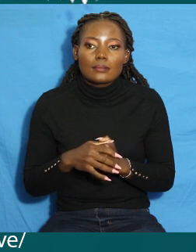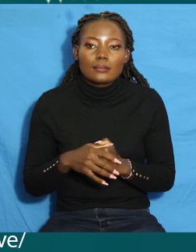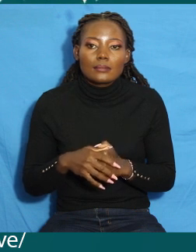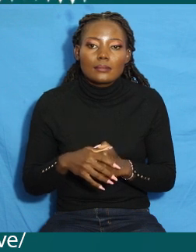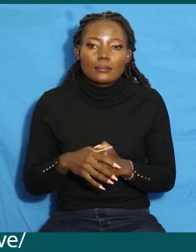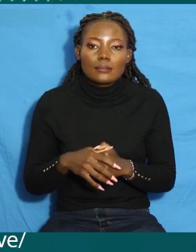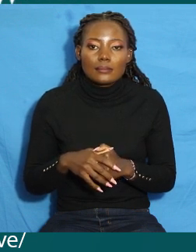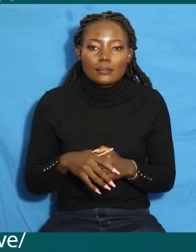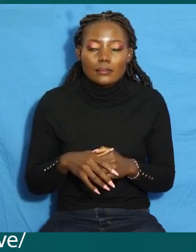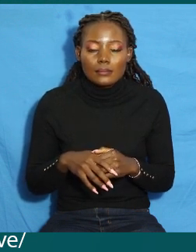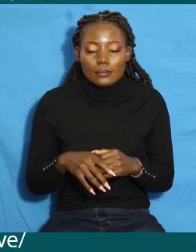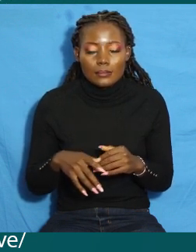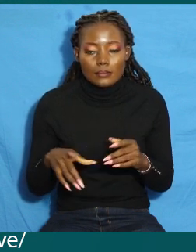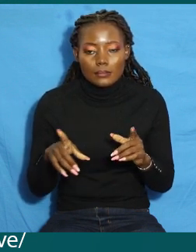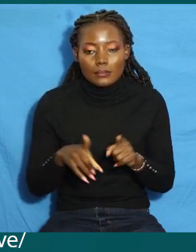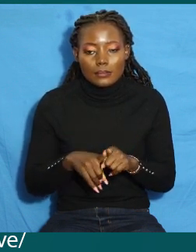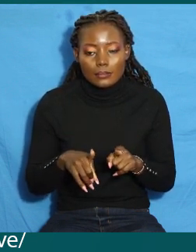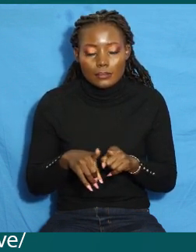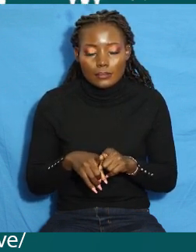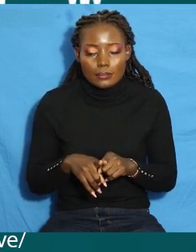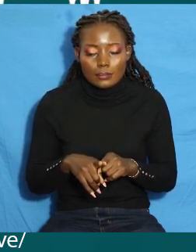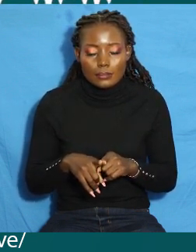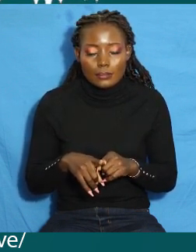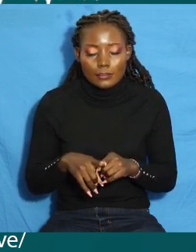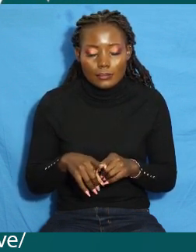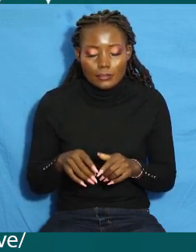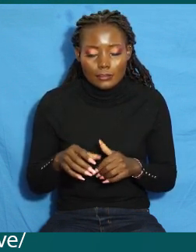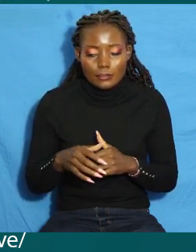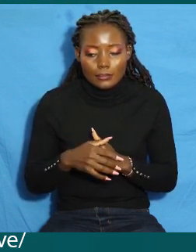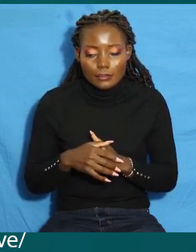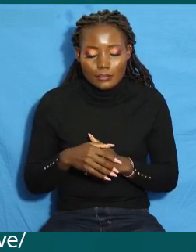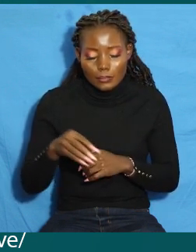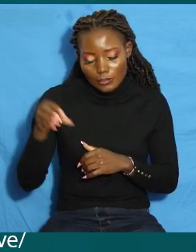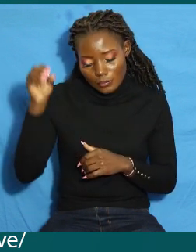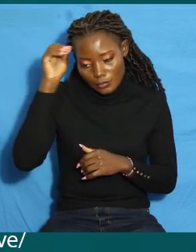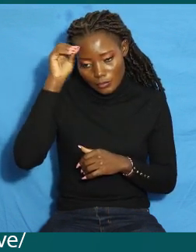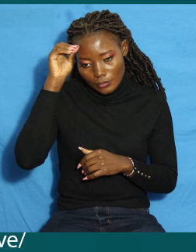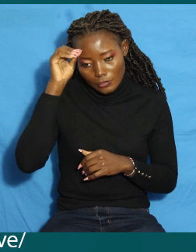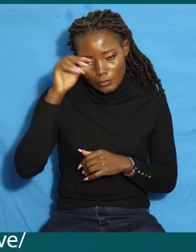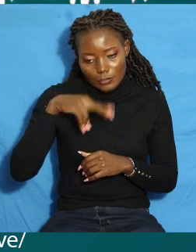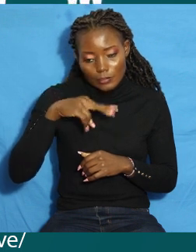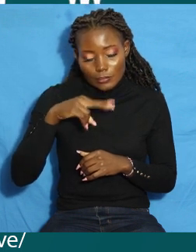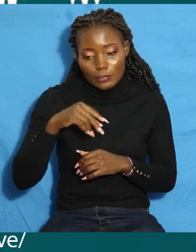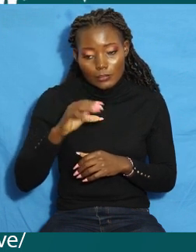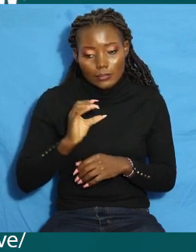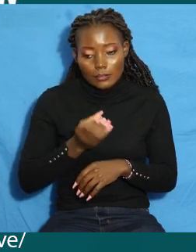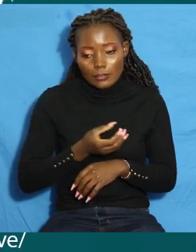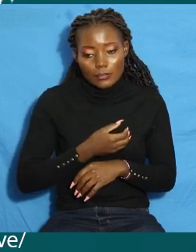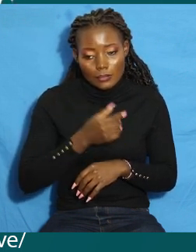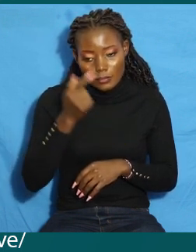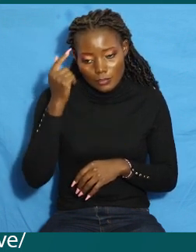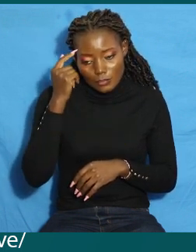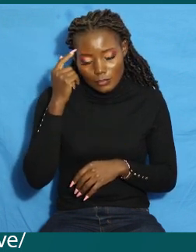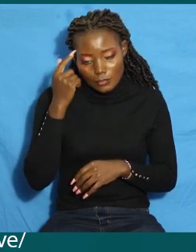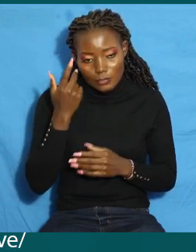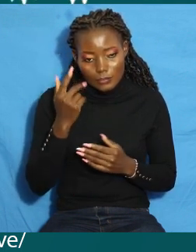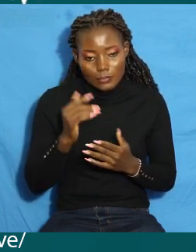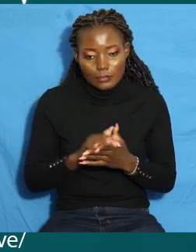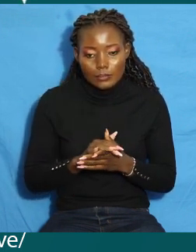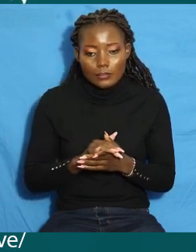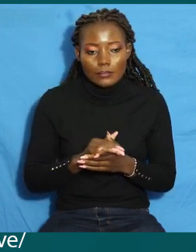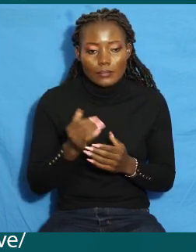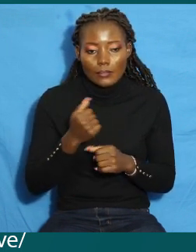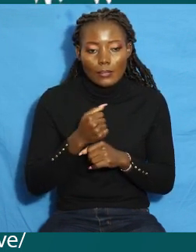and how we form opinions, beliefs, and attitudes. Our subconscious mind is designed to protect